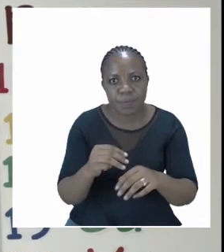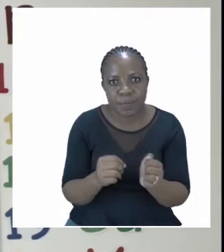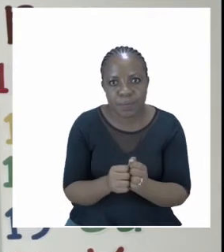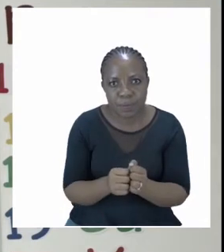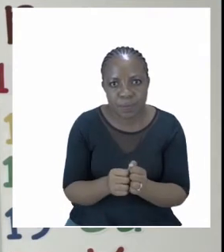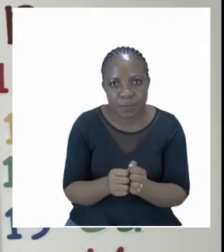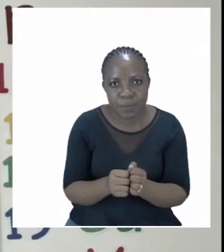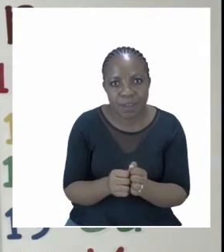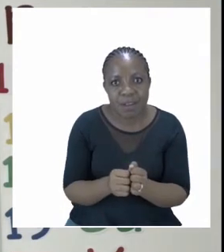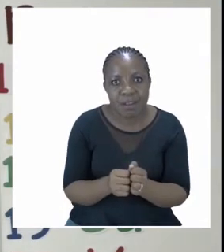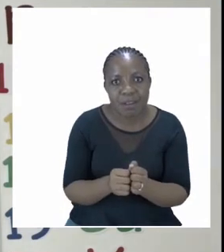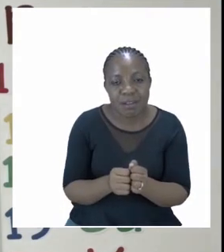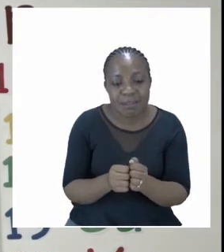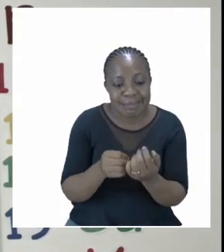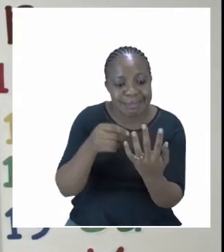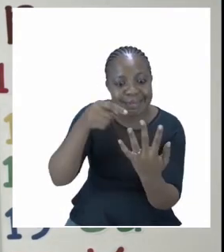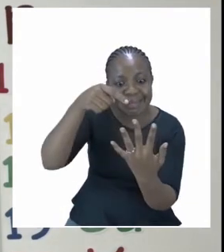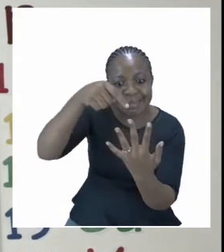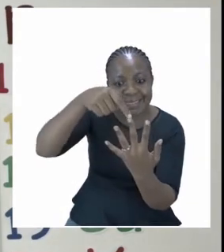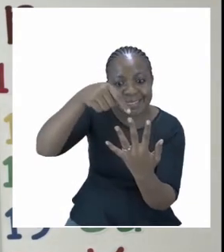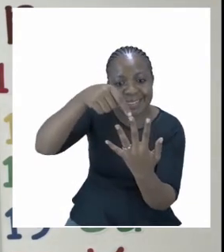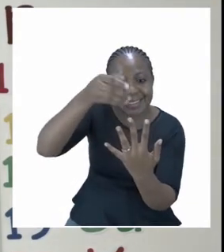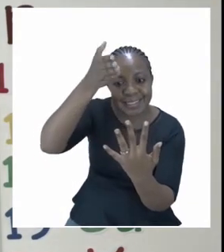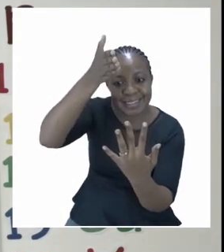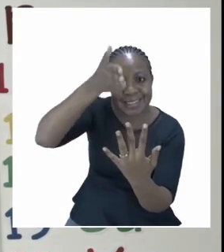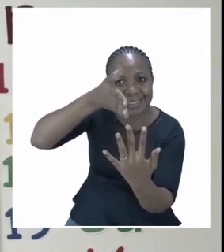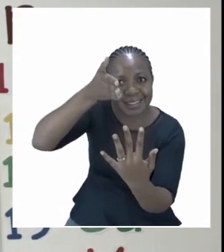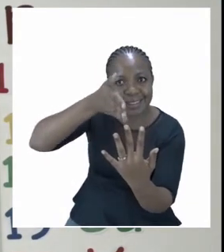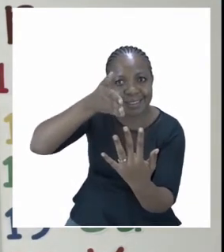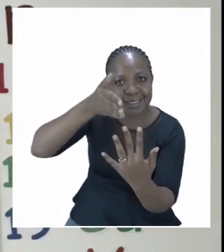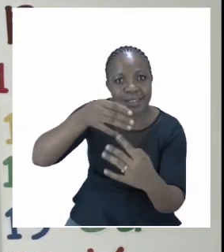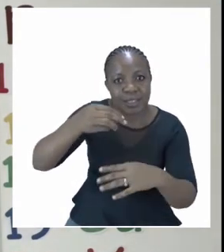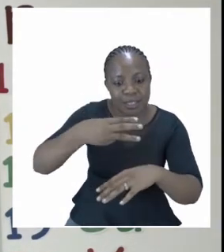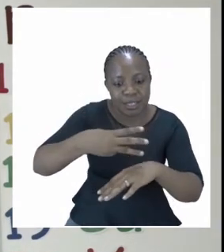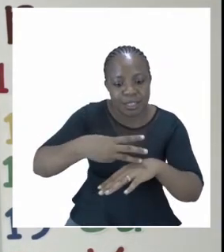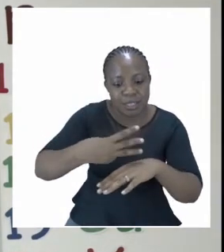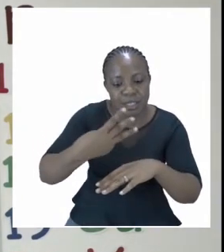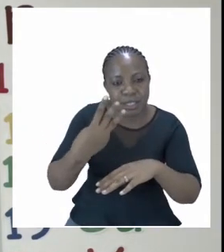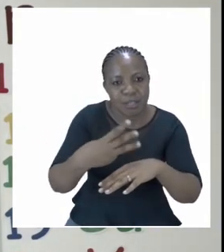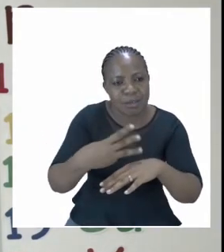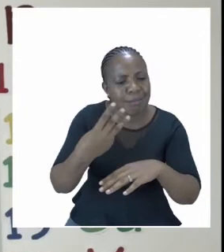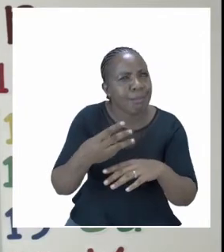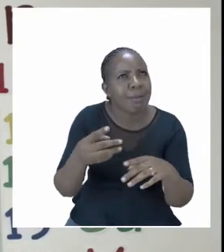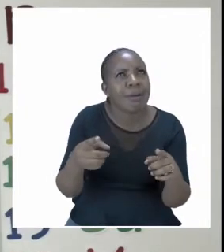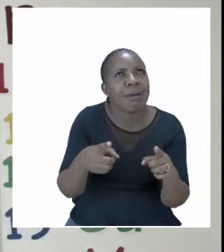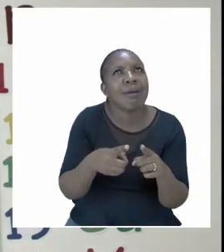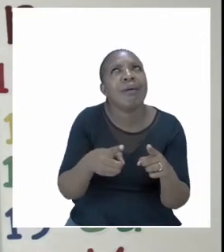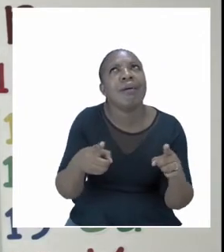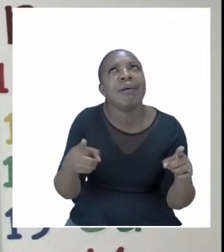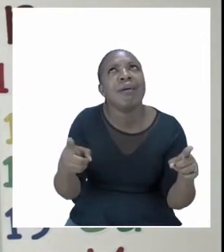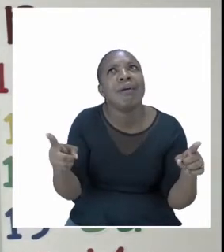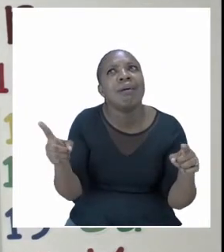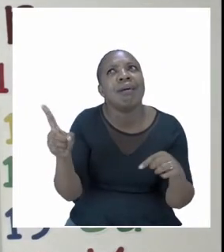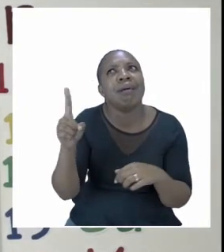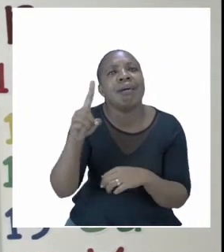middle of the week. And our word Wednesday is quite long, but I know you'll be able to